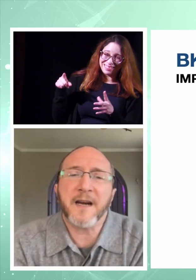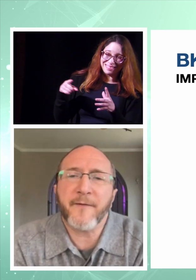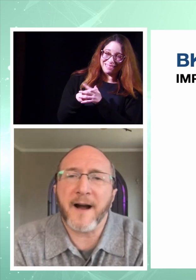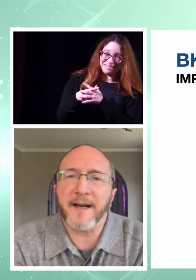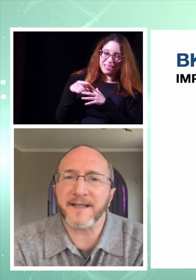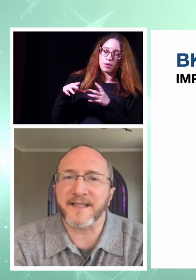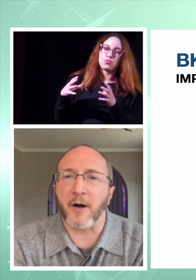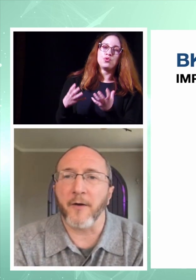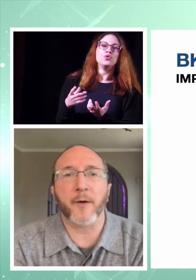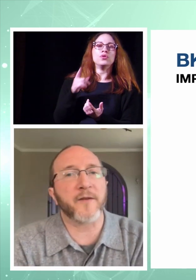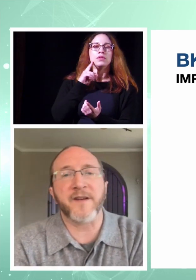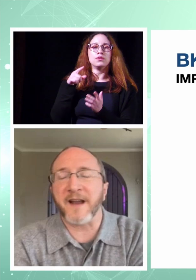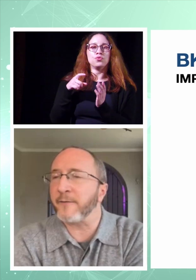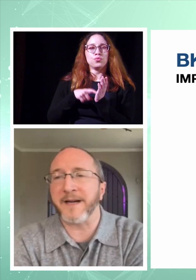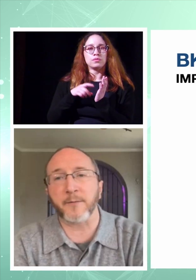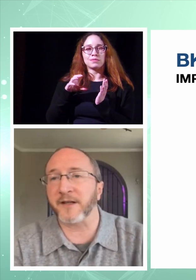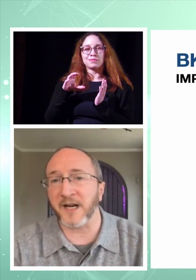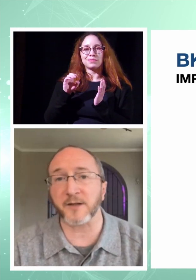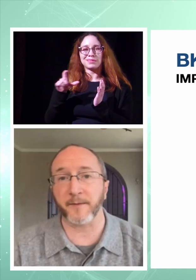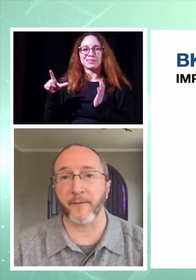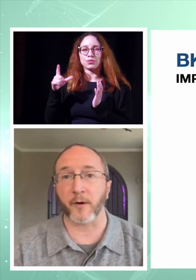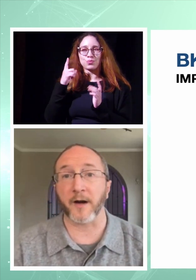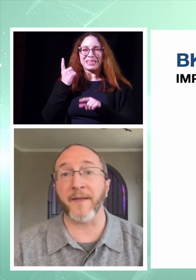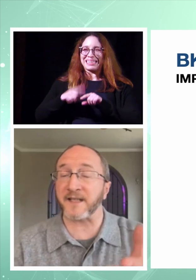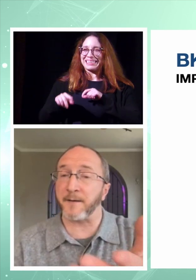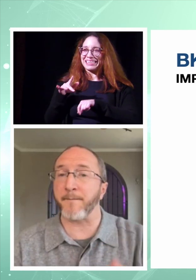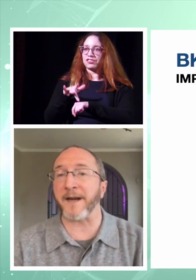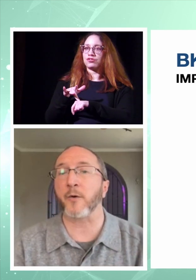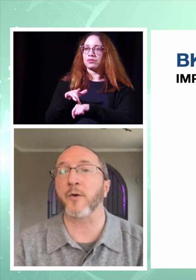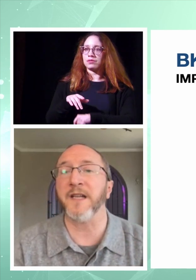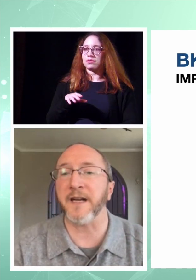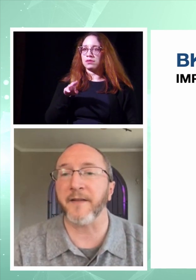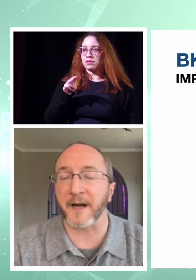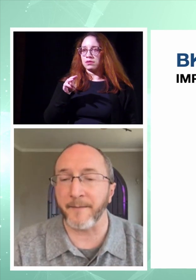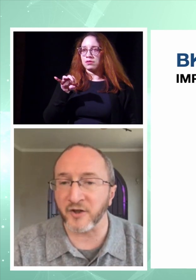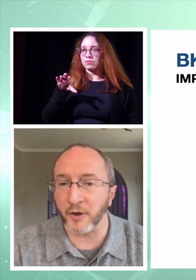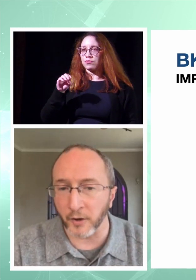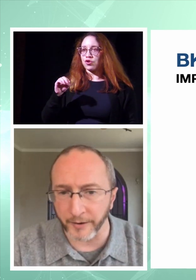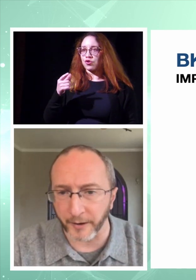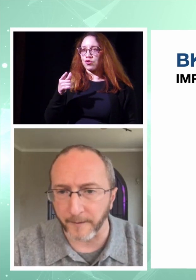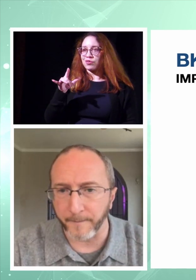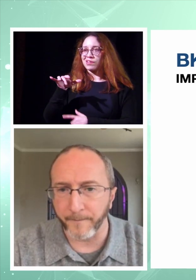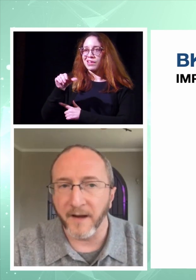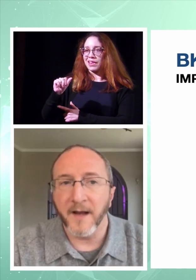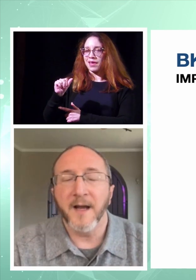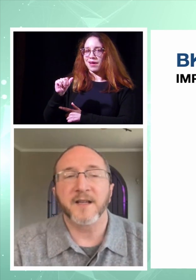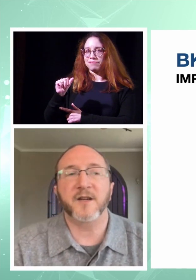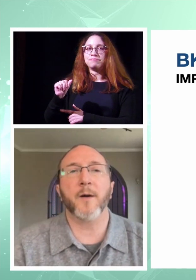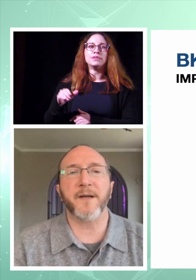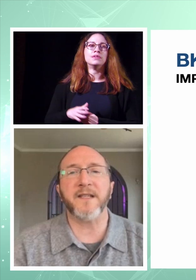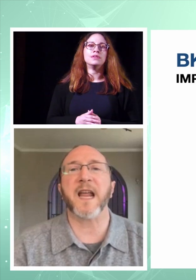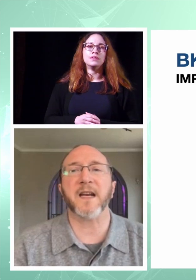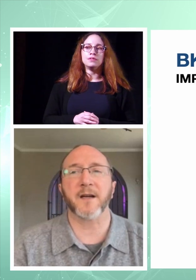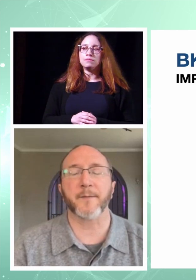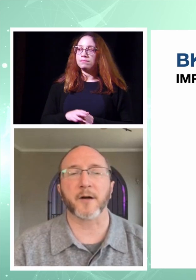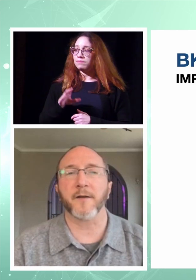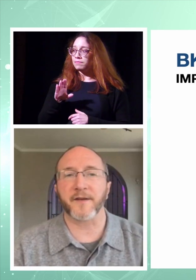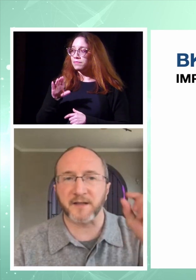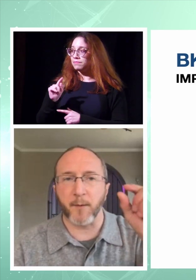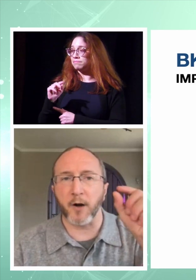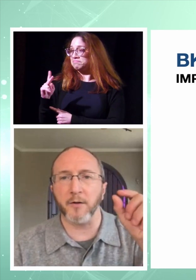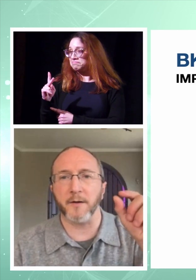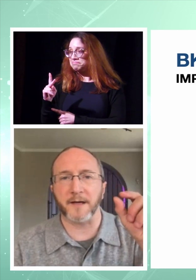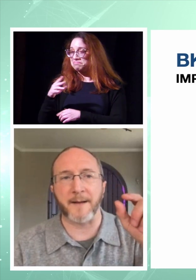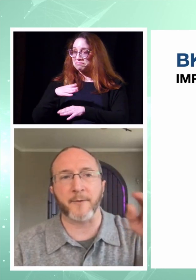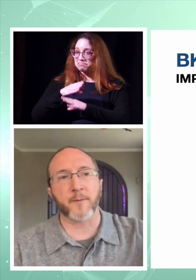we identify a cell that we've never been able to touch before, and that's the microglia that I mentioned earlier. So a BTK inhibitor,